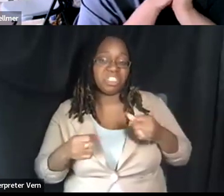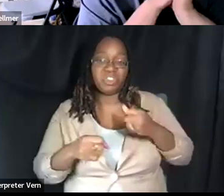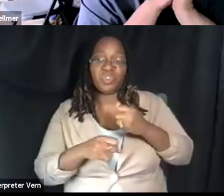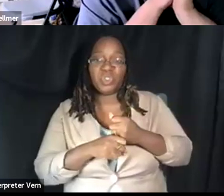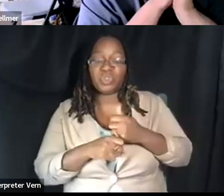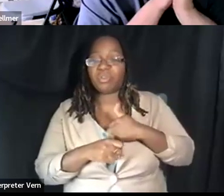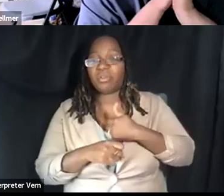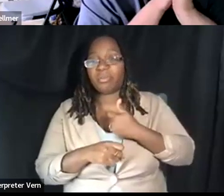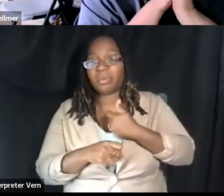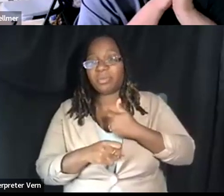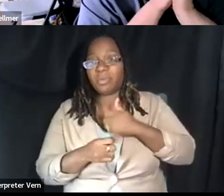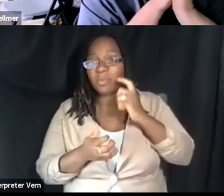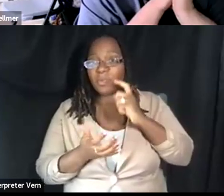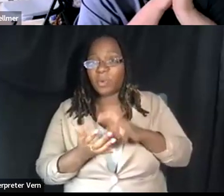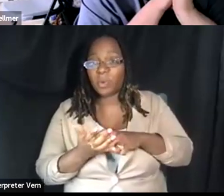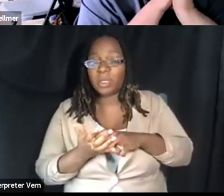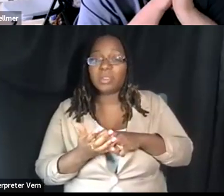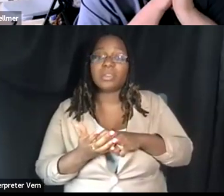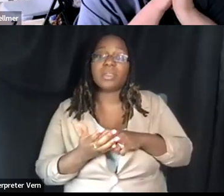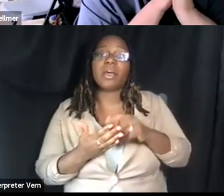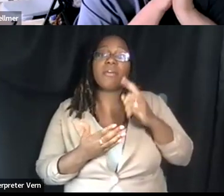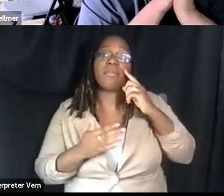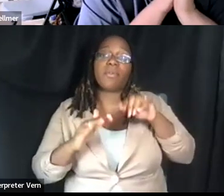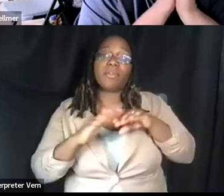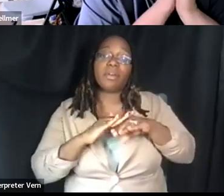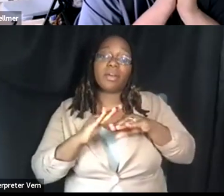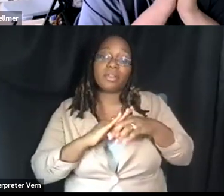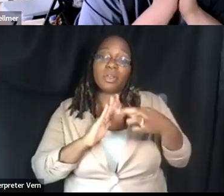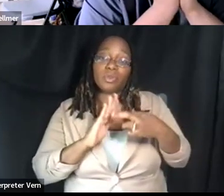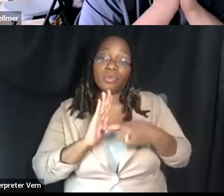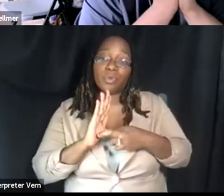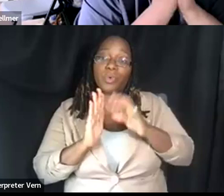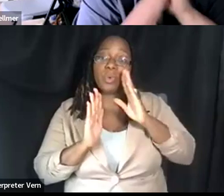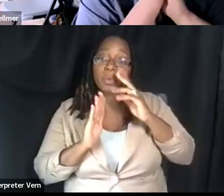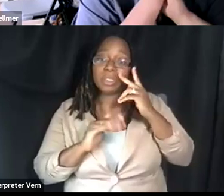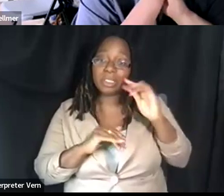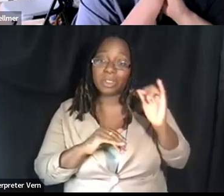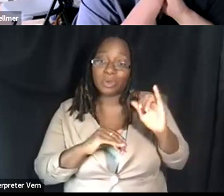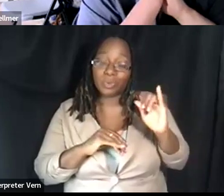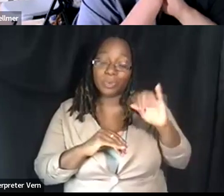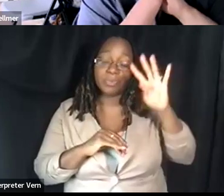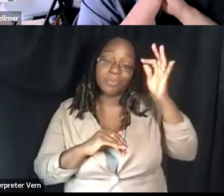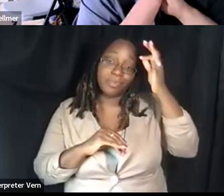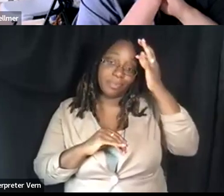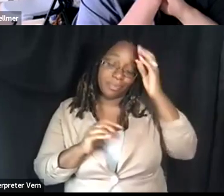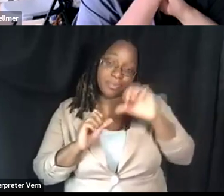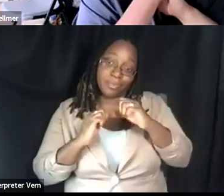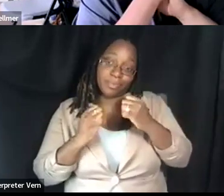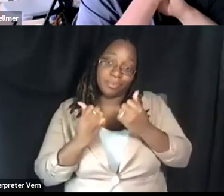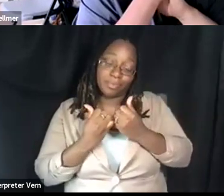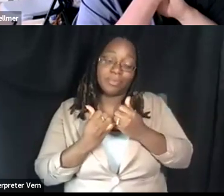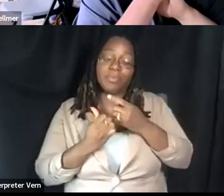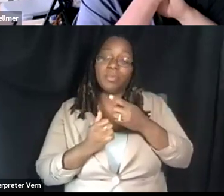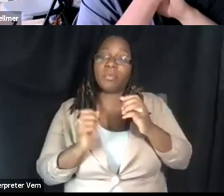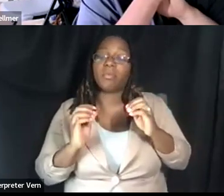this myself, and you'll see it in this access rule. You will see that the federal agencies have been more and